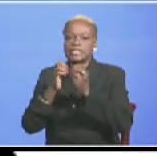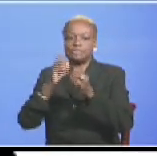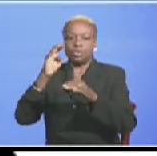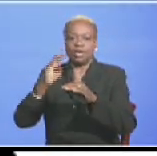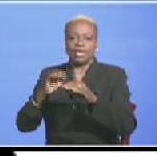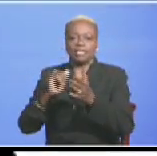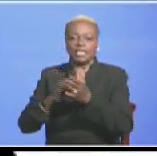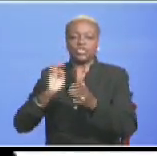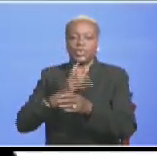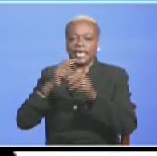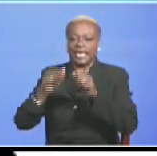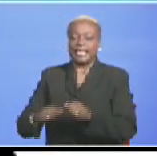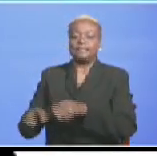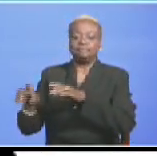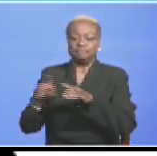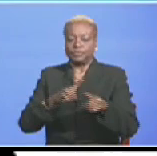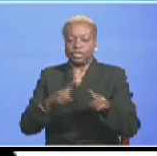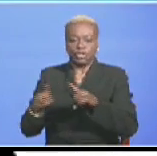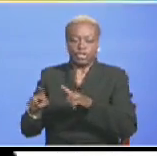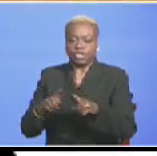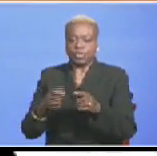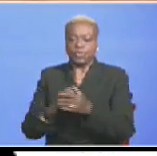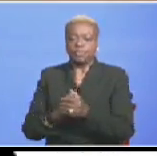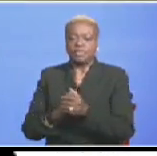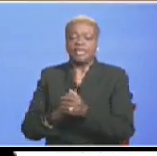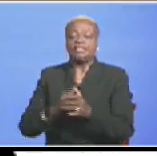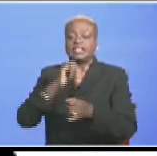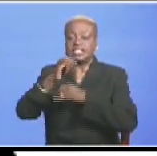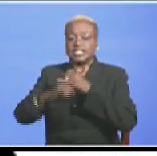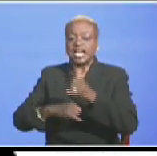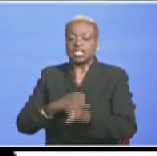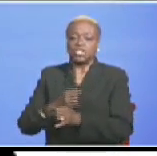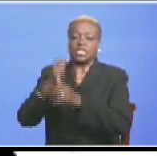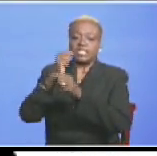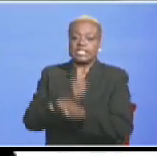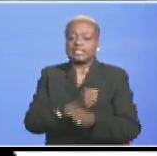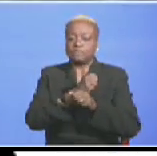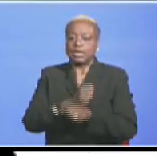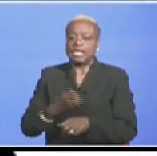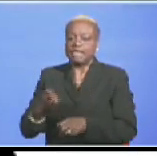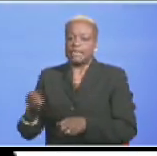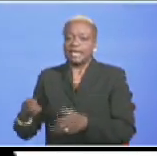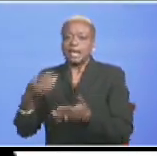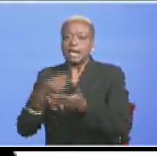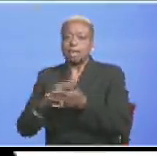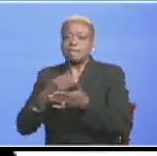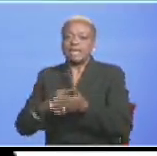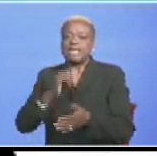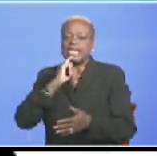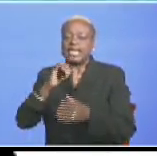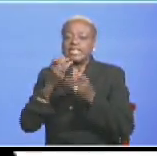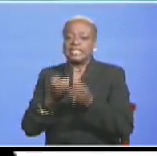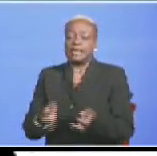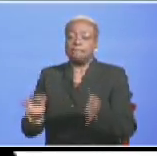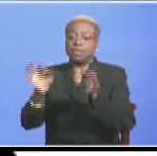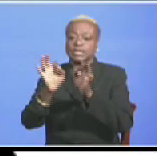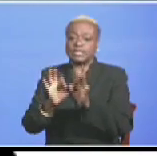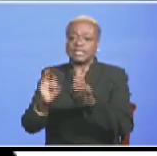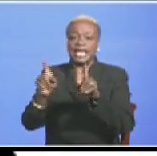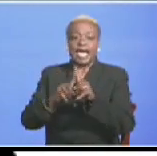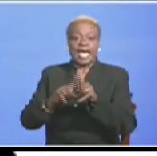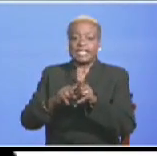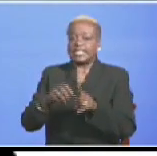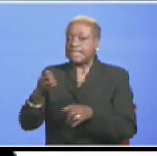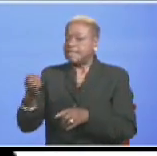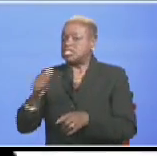do. In terms of the international sporting events that come to the Bahamas, money is key, as the events are not cheap to